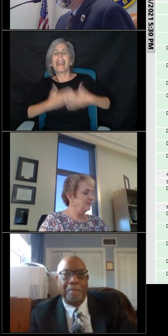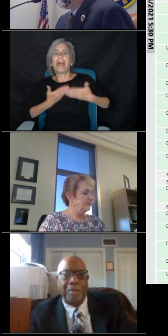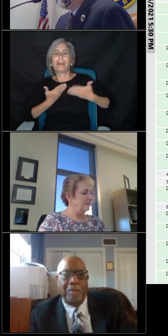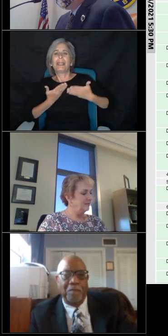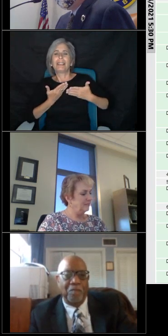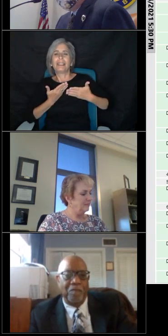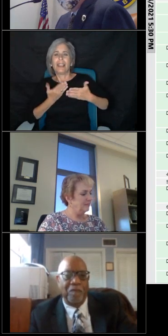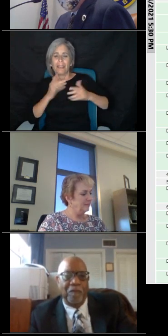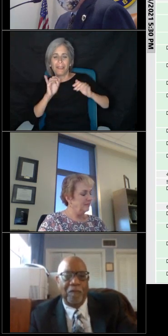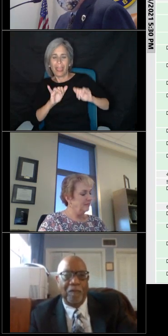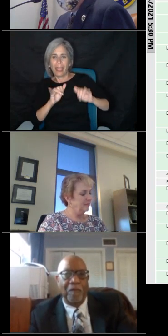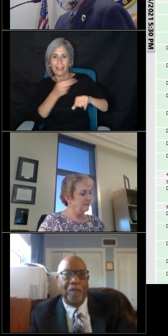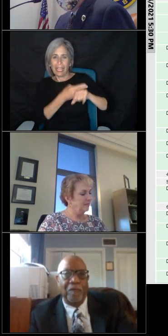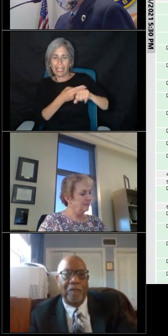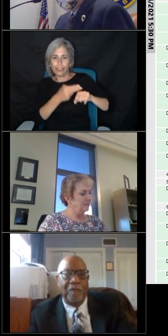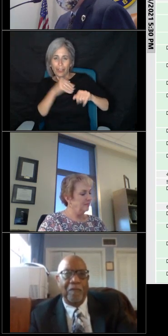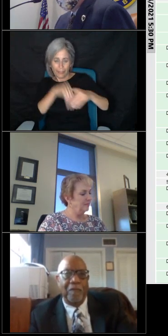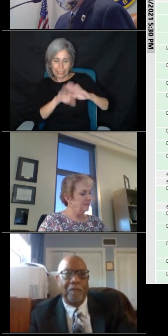community because of their